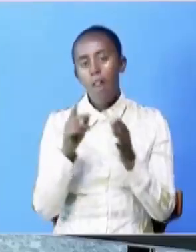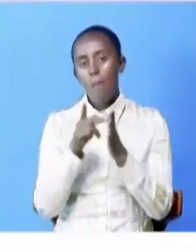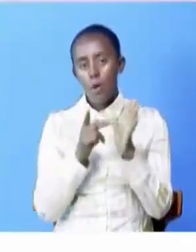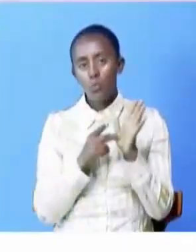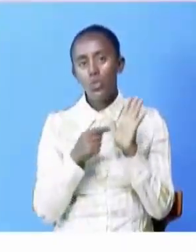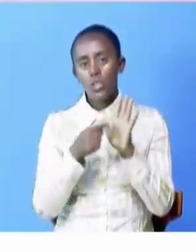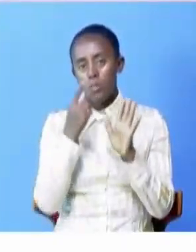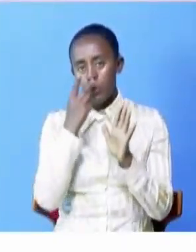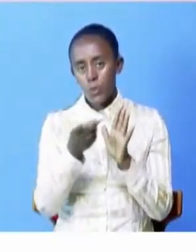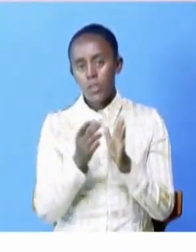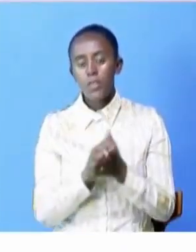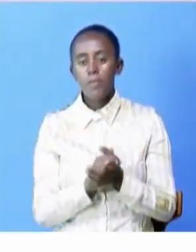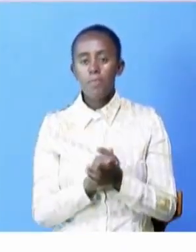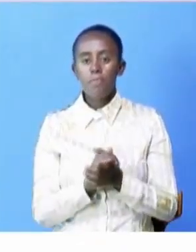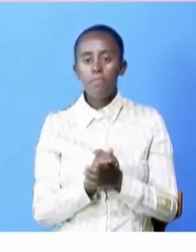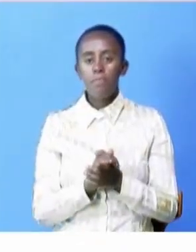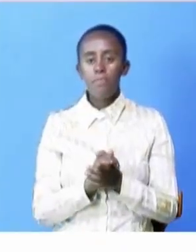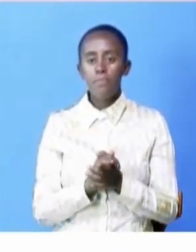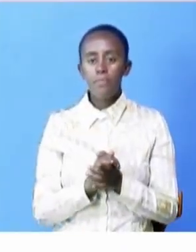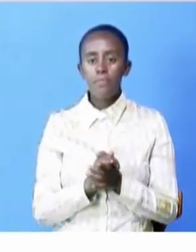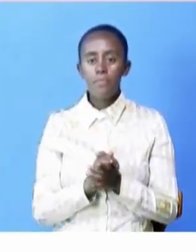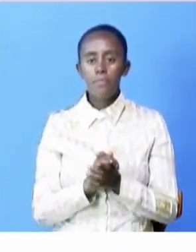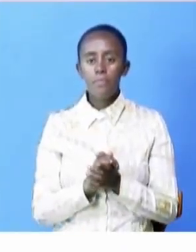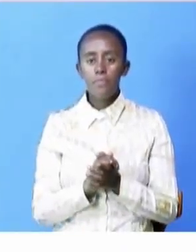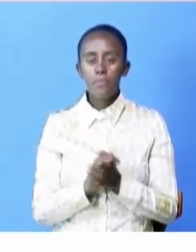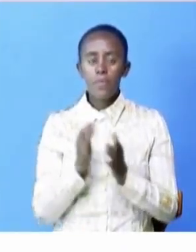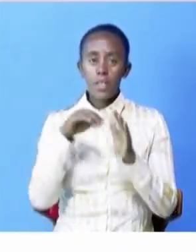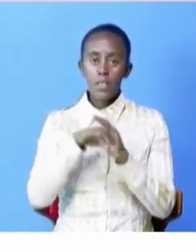punctuation. The second one is internal